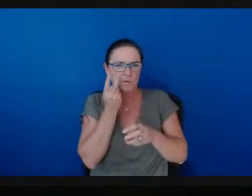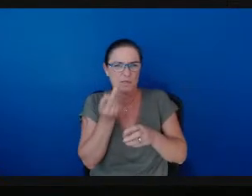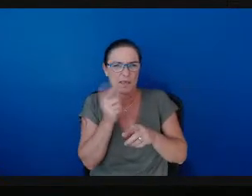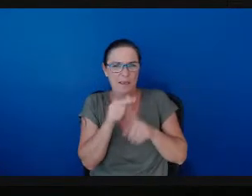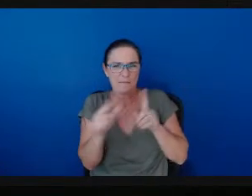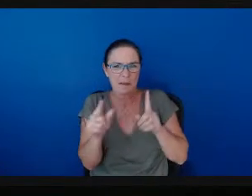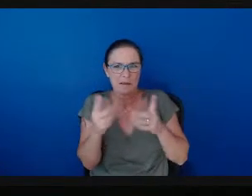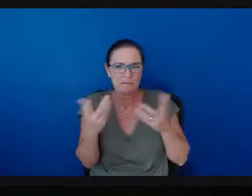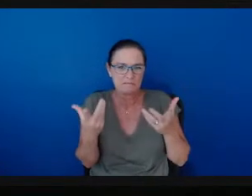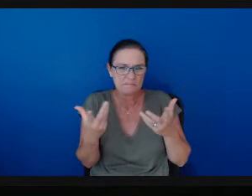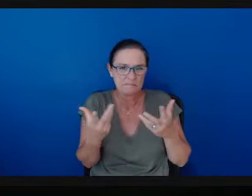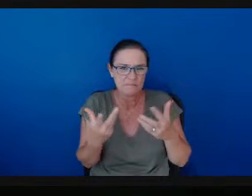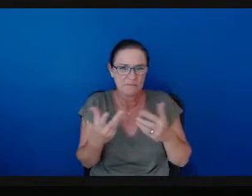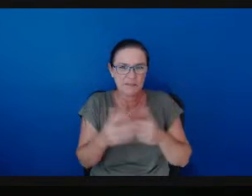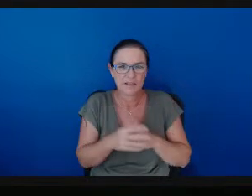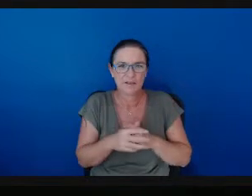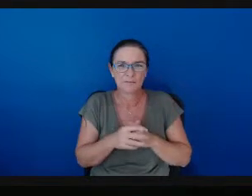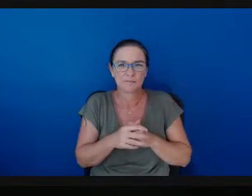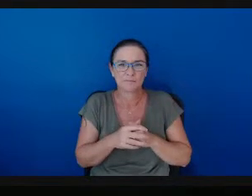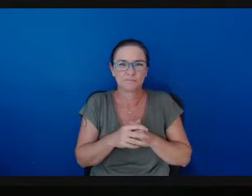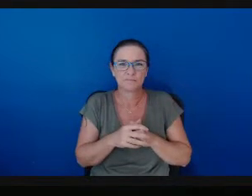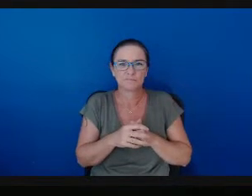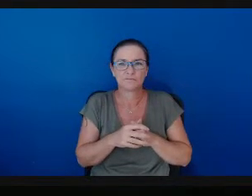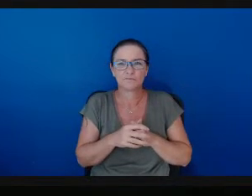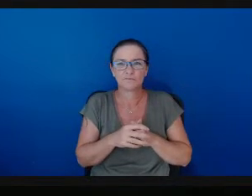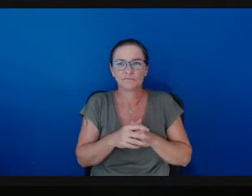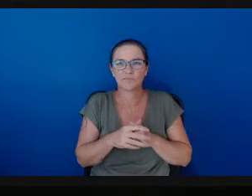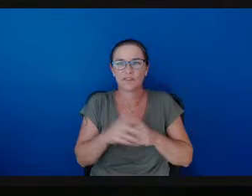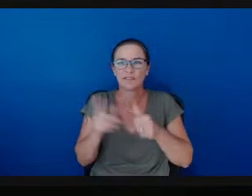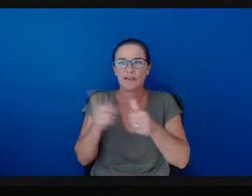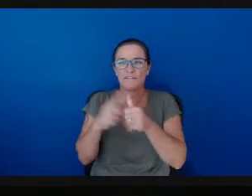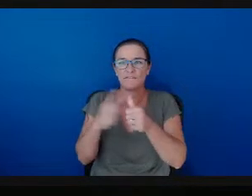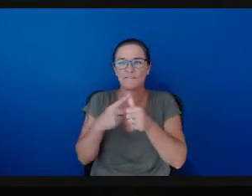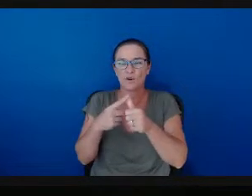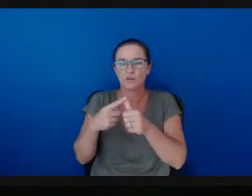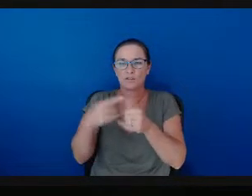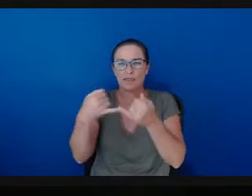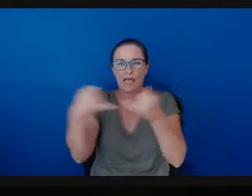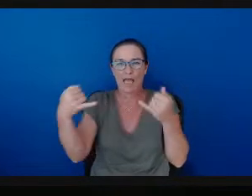can make it clearer for you guys. There's that first line coming like this.